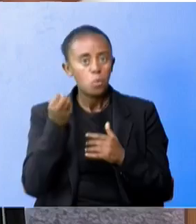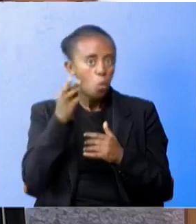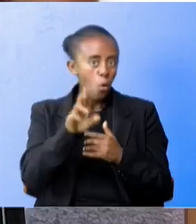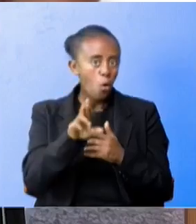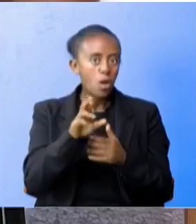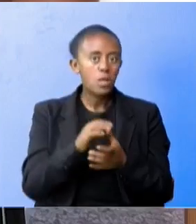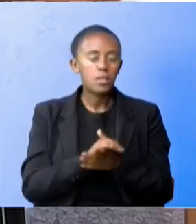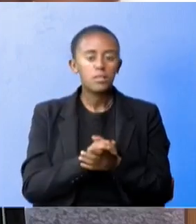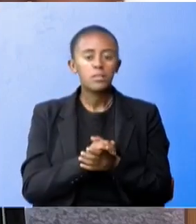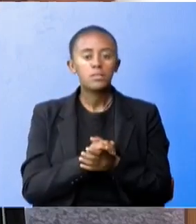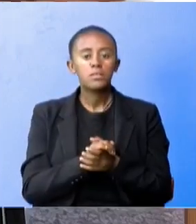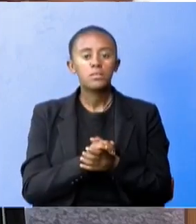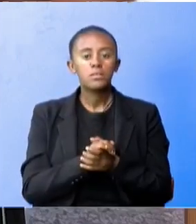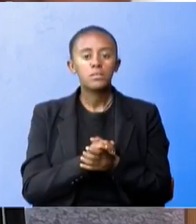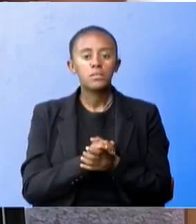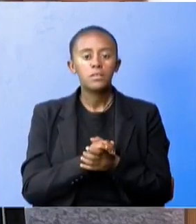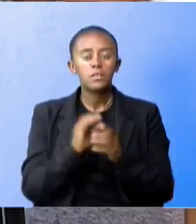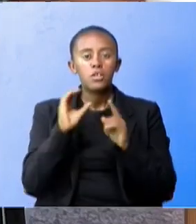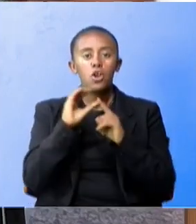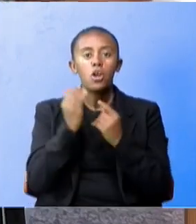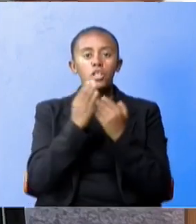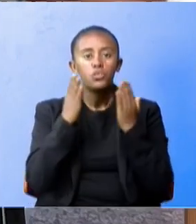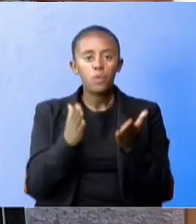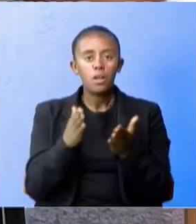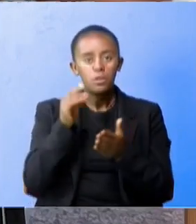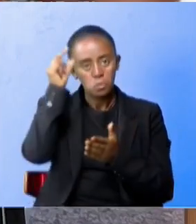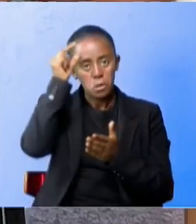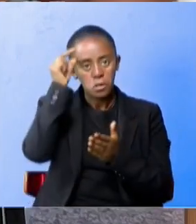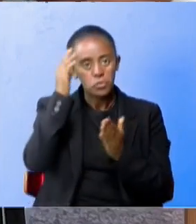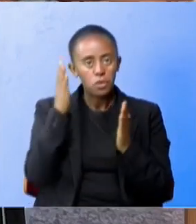or cultural